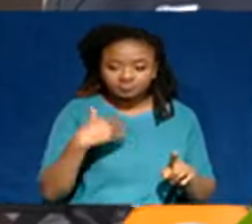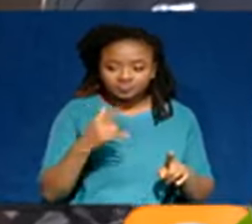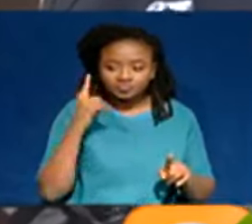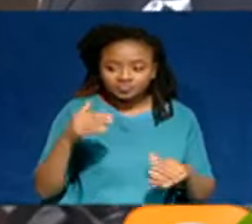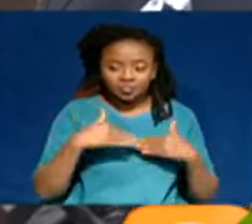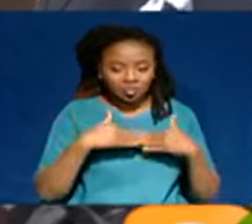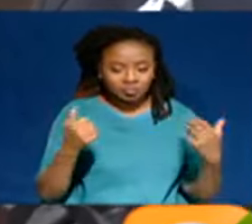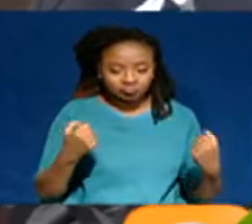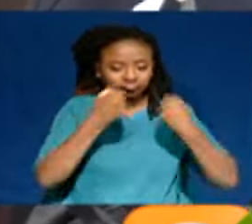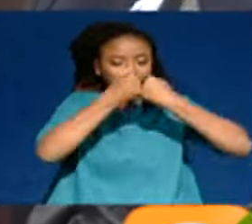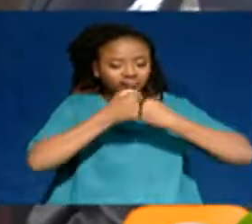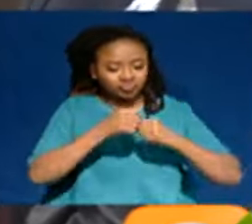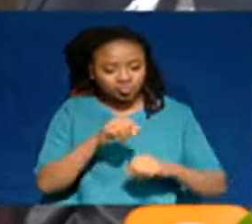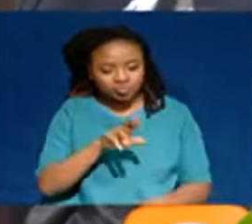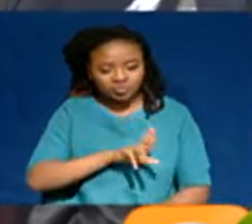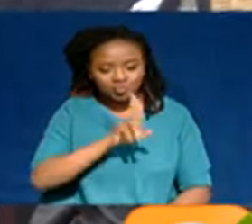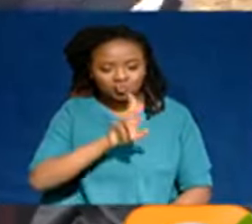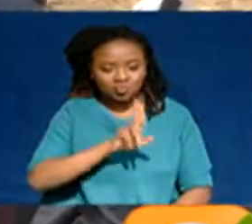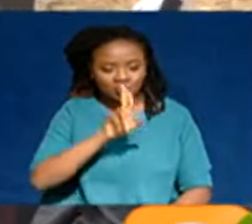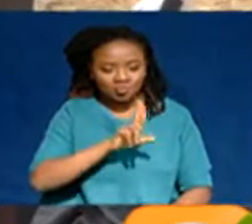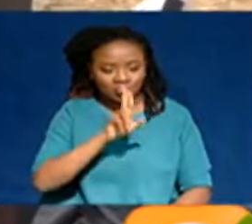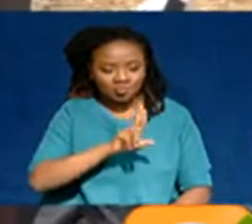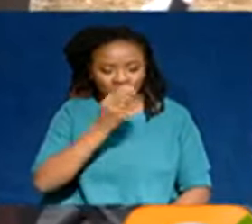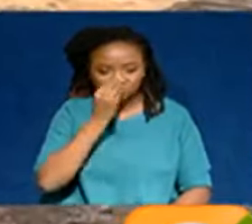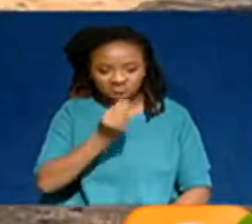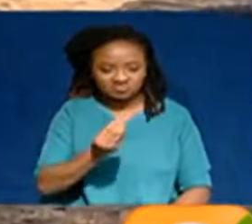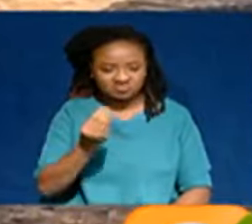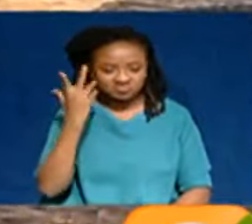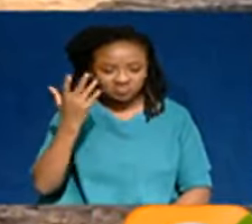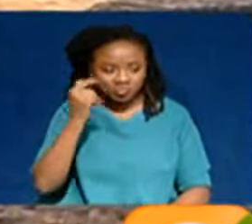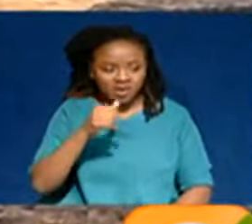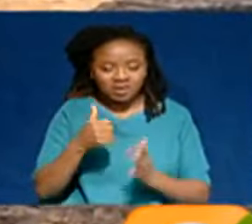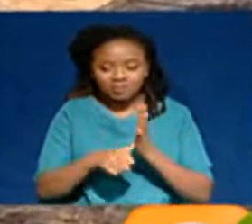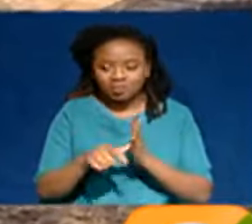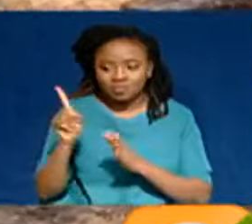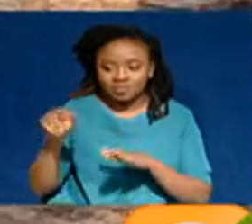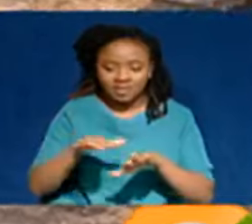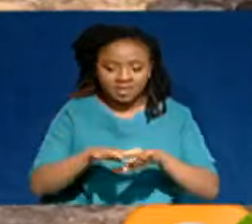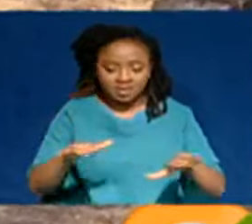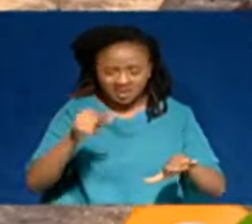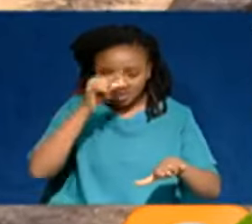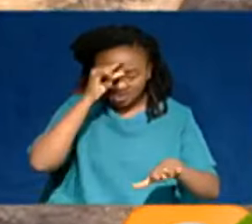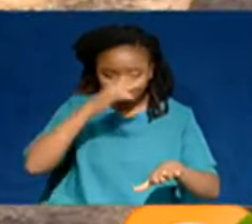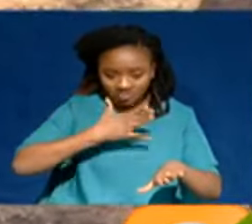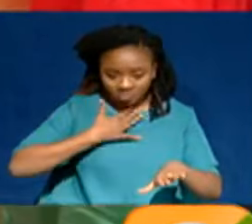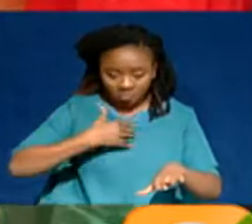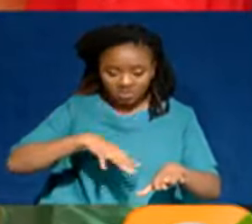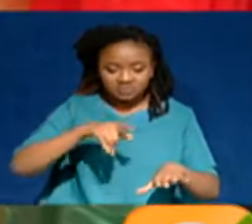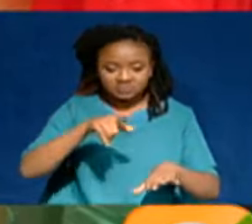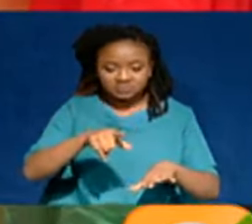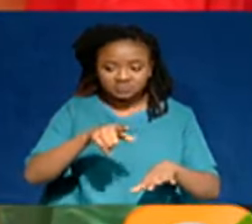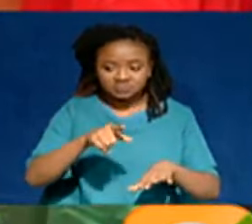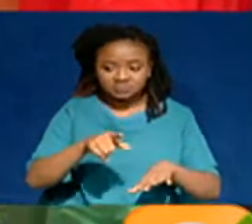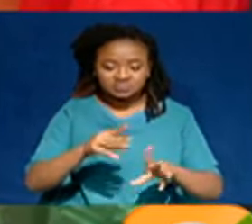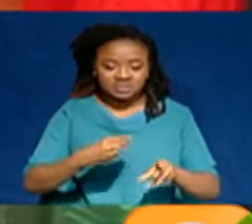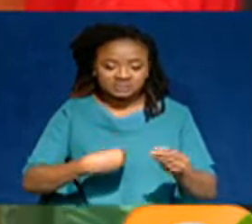openly locking horns with former President Uhuru Kenyatta over a disputed parcel of land that the government wanted the institution to cede